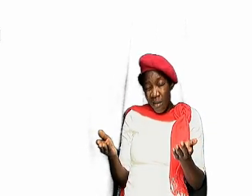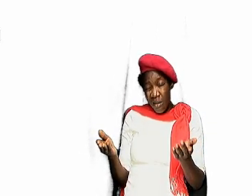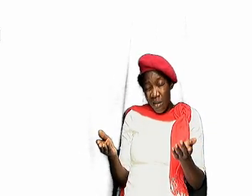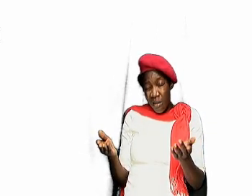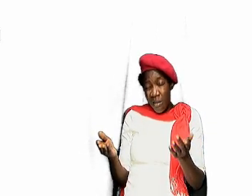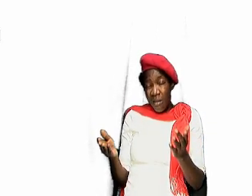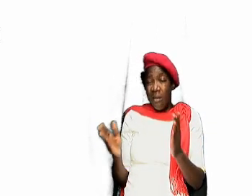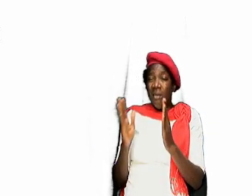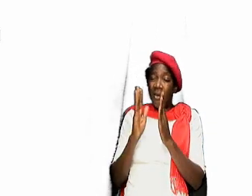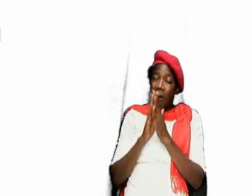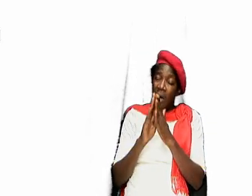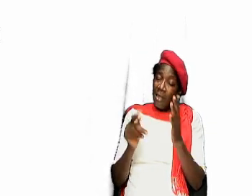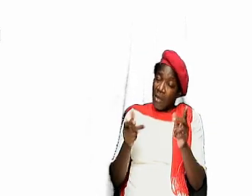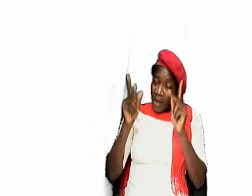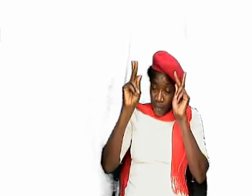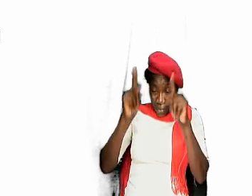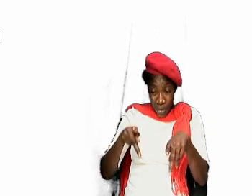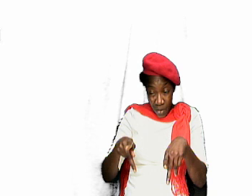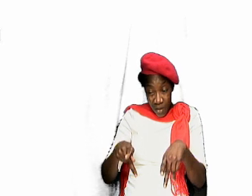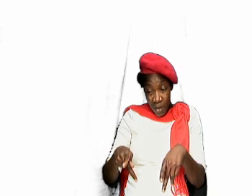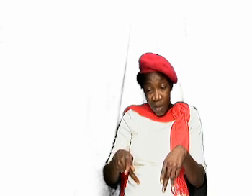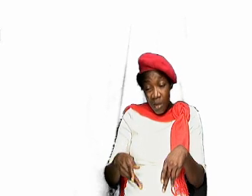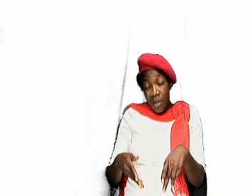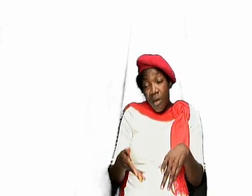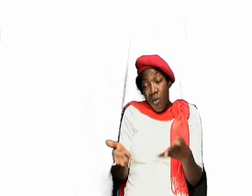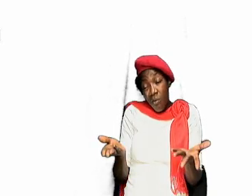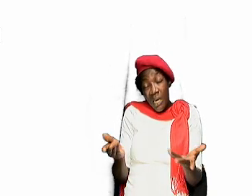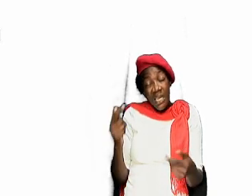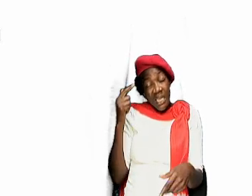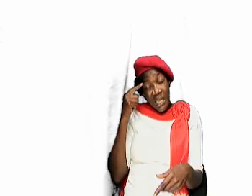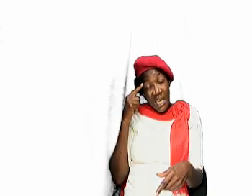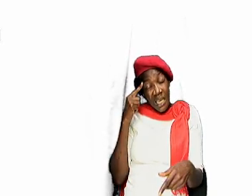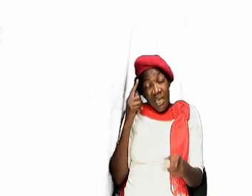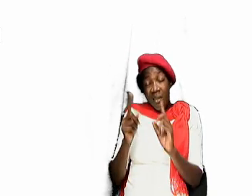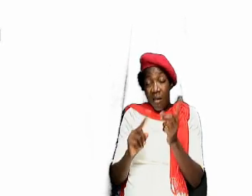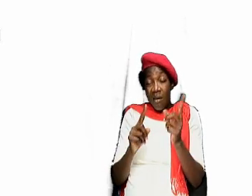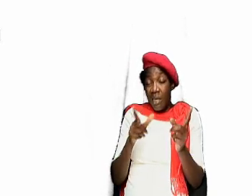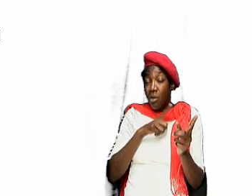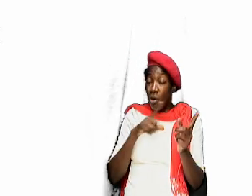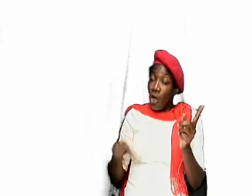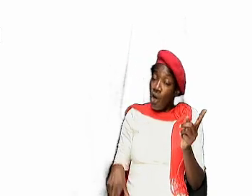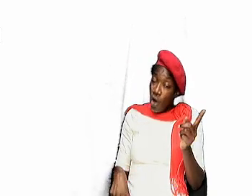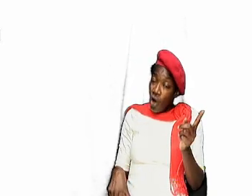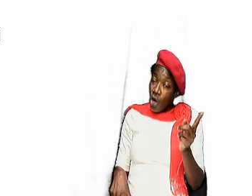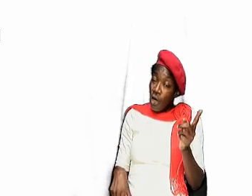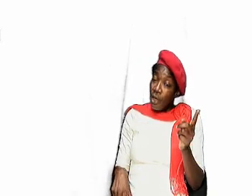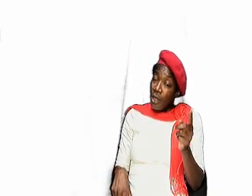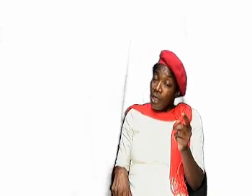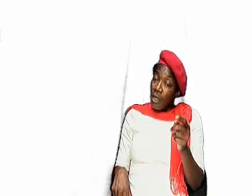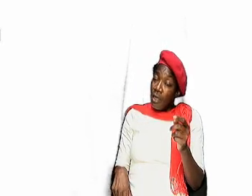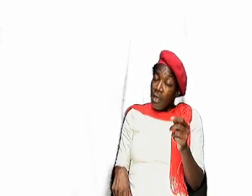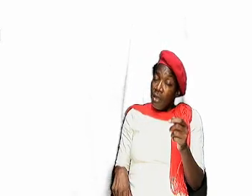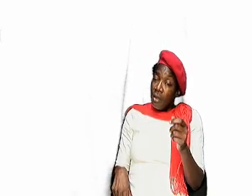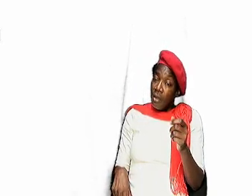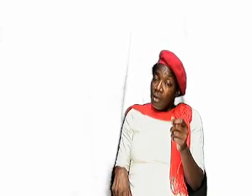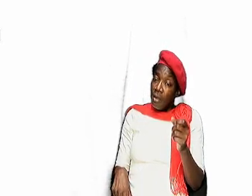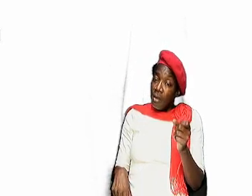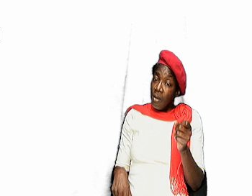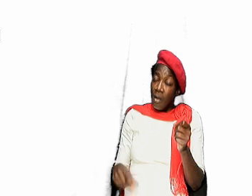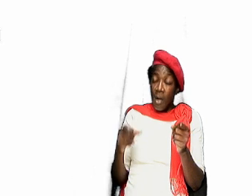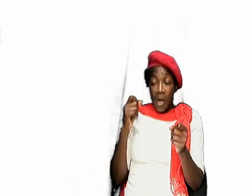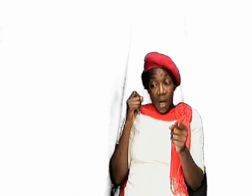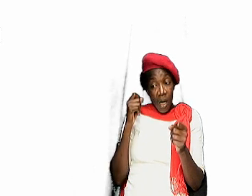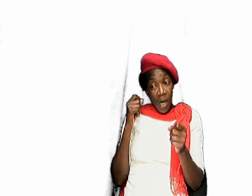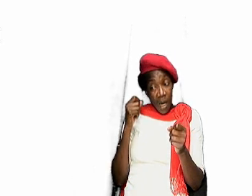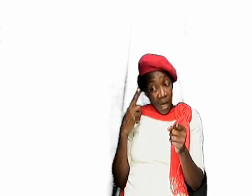ask individuals what they think while we're talking to the Lord. But we have got to understand